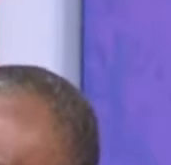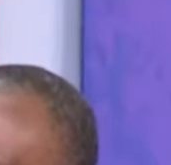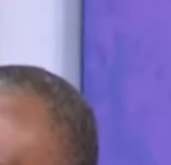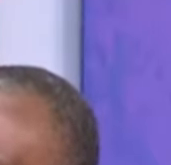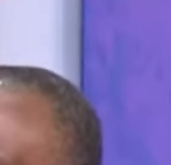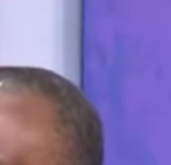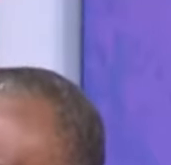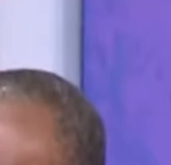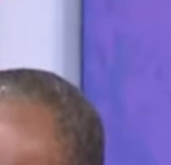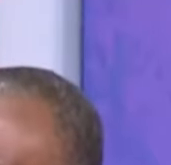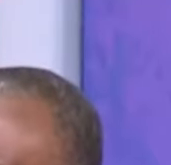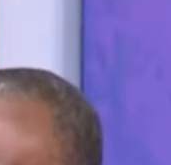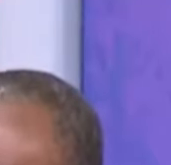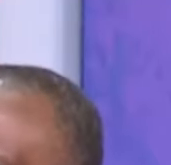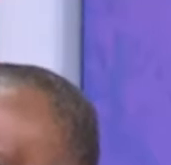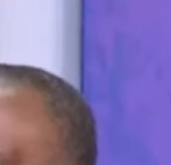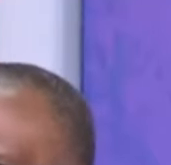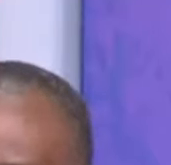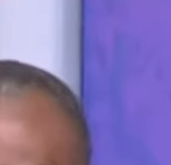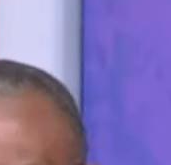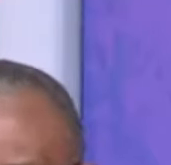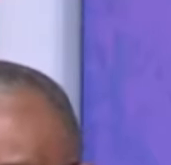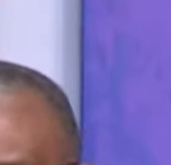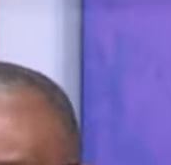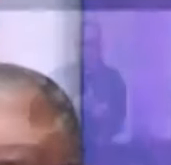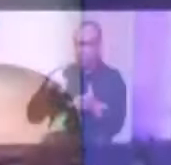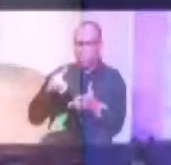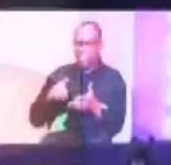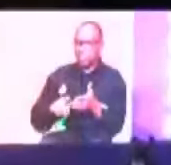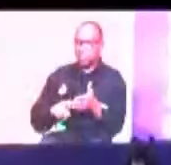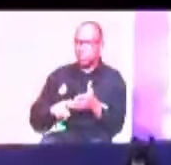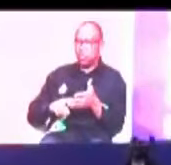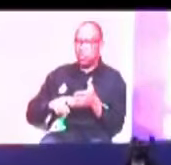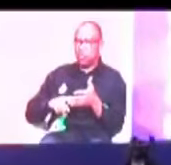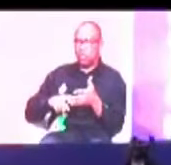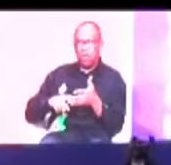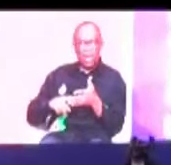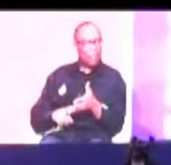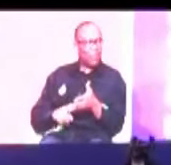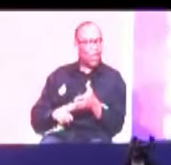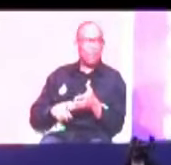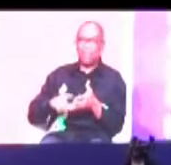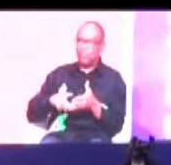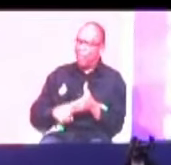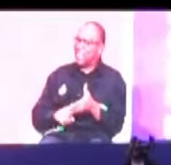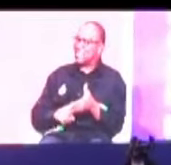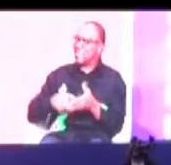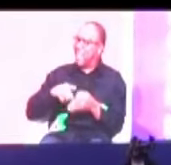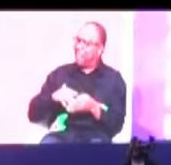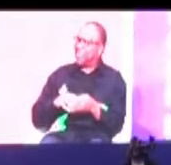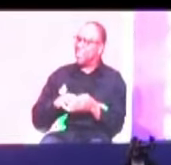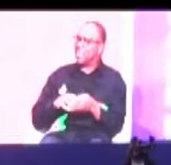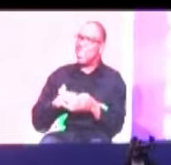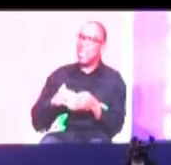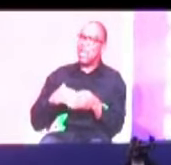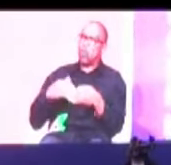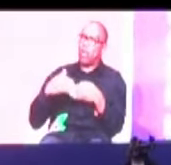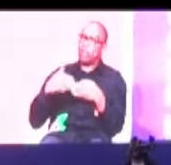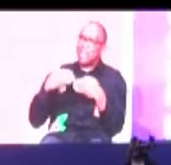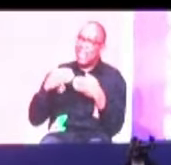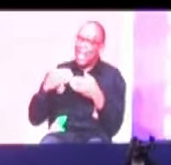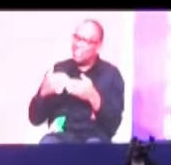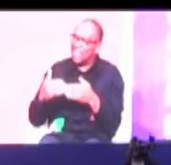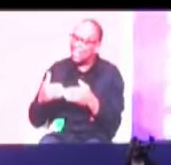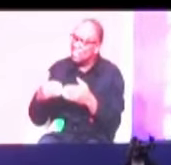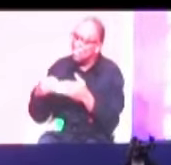issues that to do with that, where there's the void of fairness, issues to do with unemployment, poverty, everything. When you